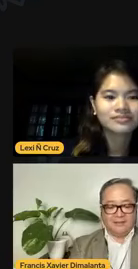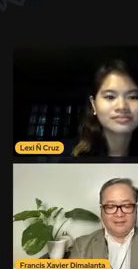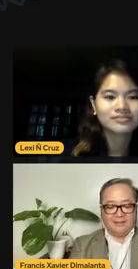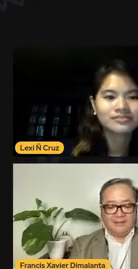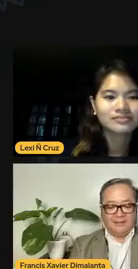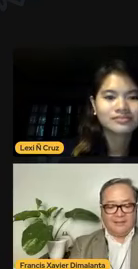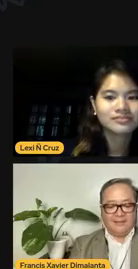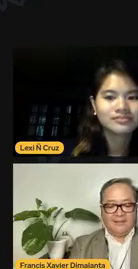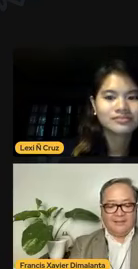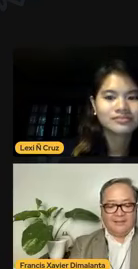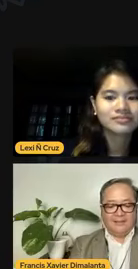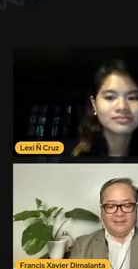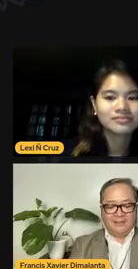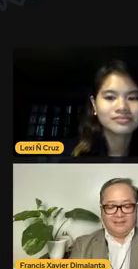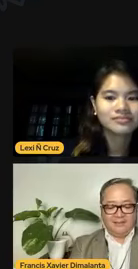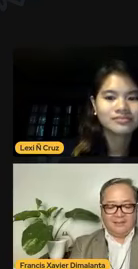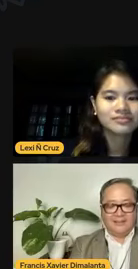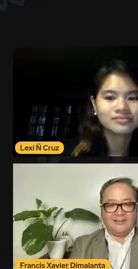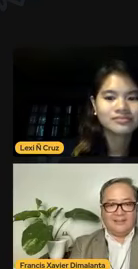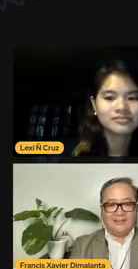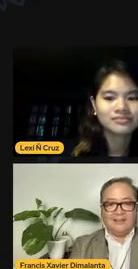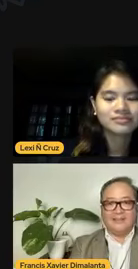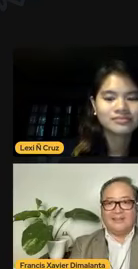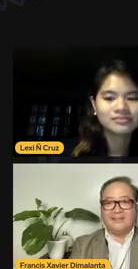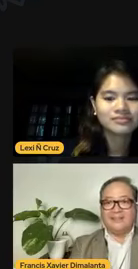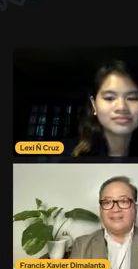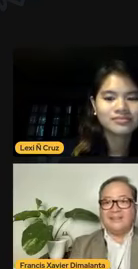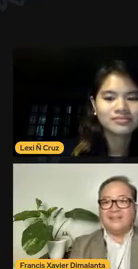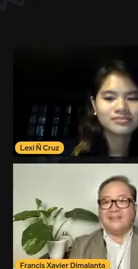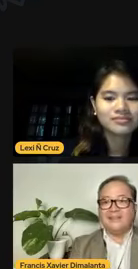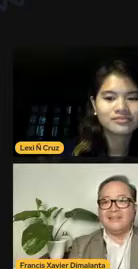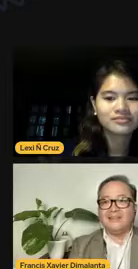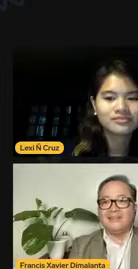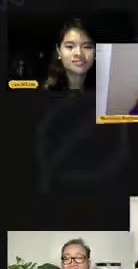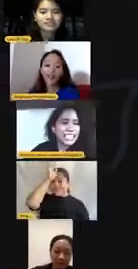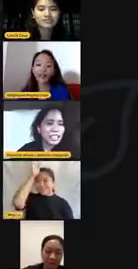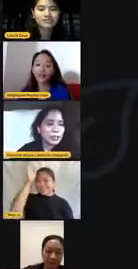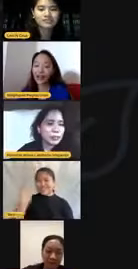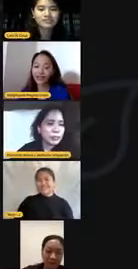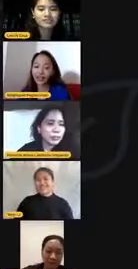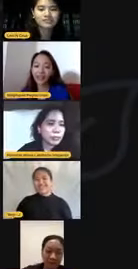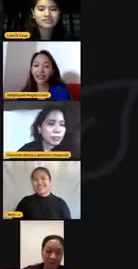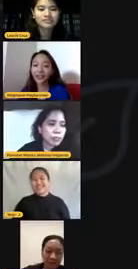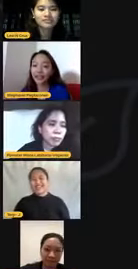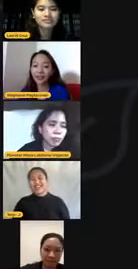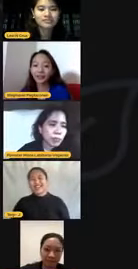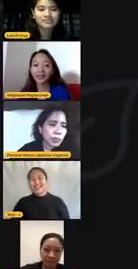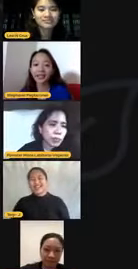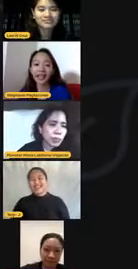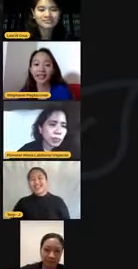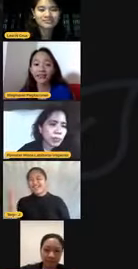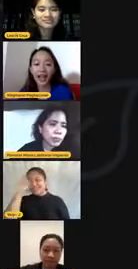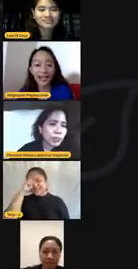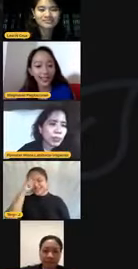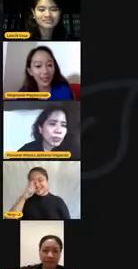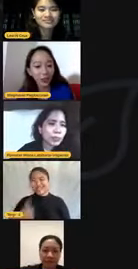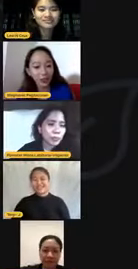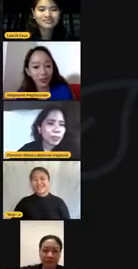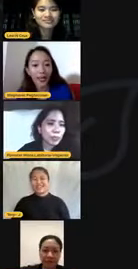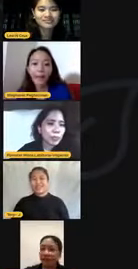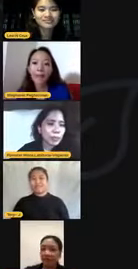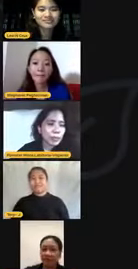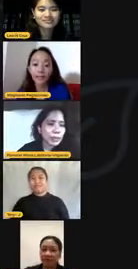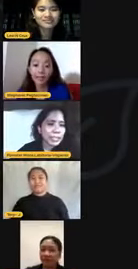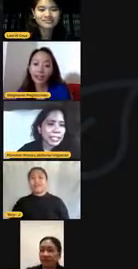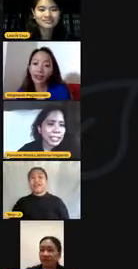all connected and brilliant. And having said that, may we call on the founder and current president of Hands in